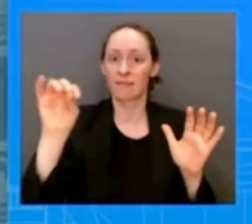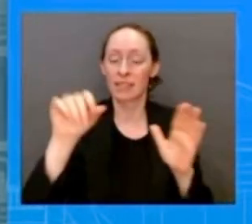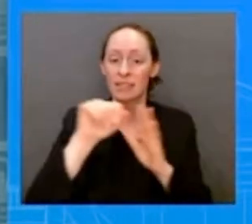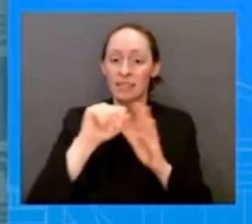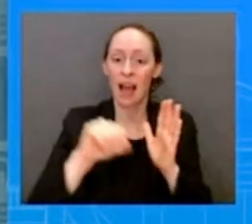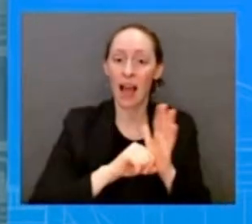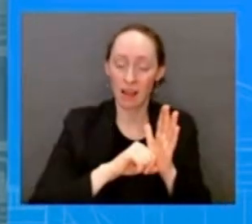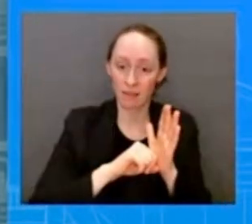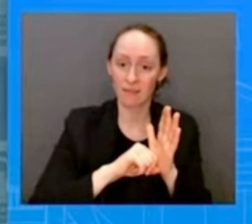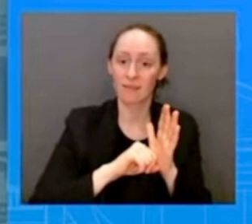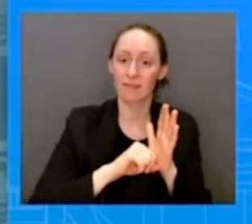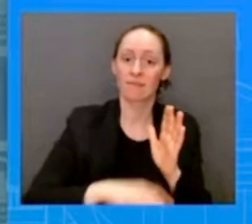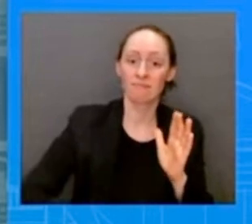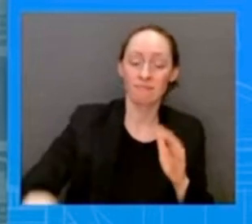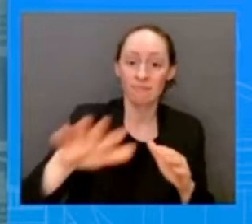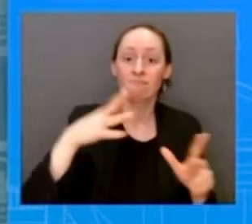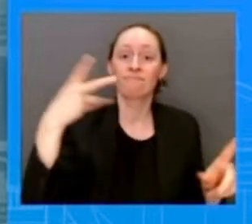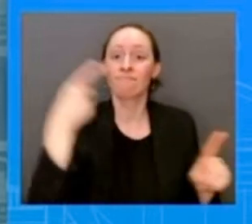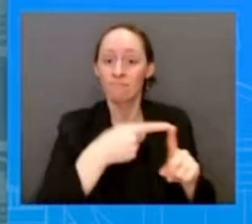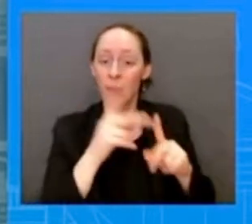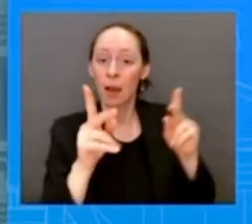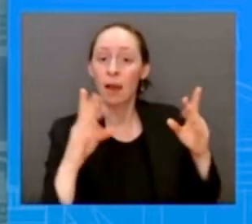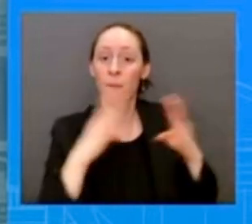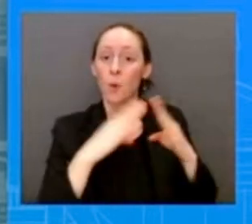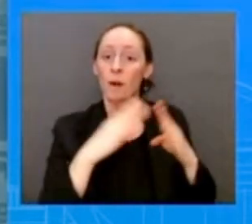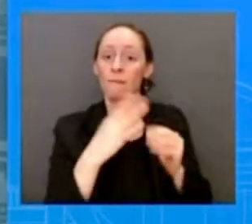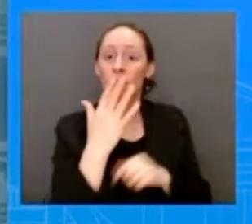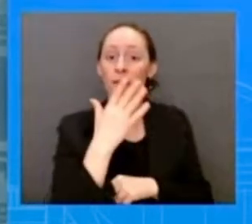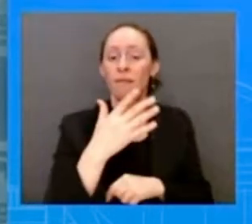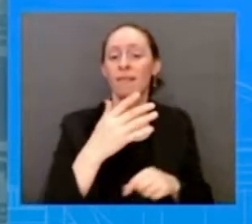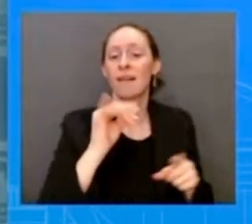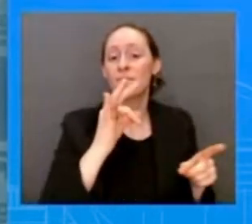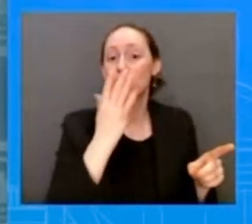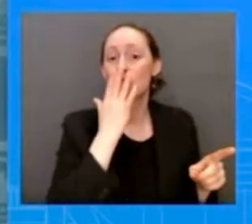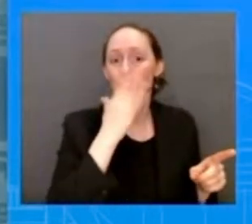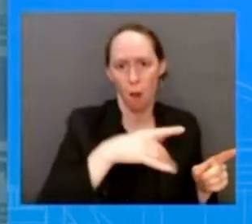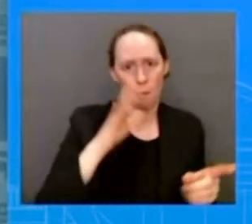actions. Through the Inflation Reduction Act, close to 4 million